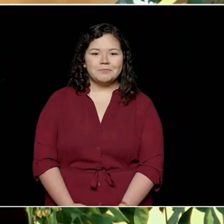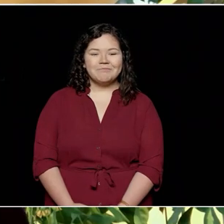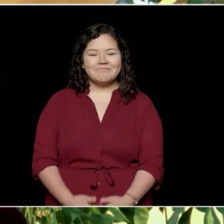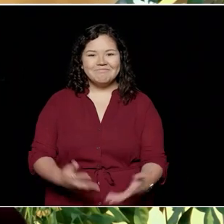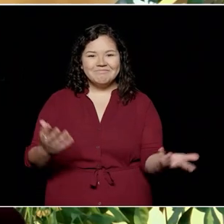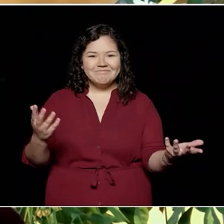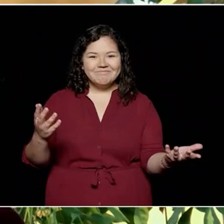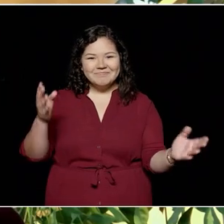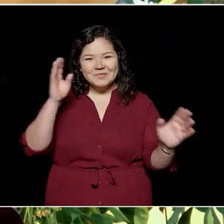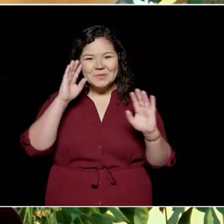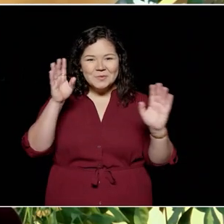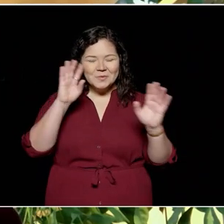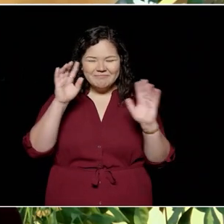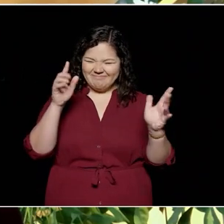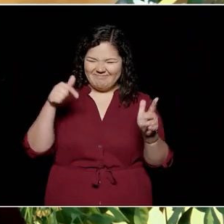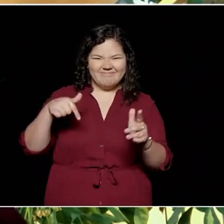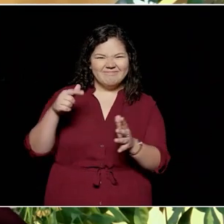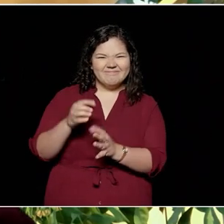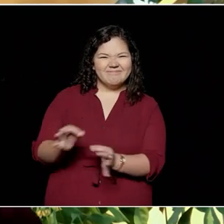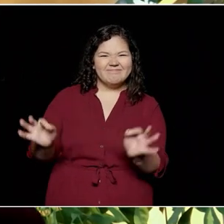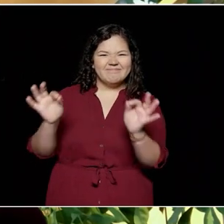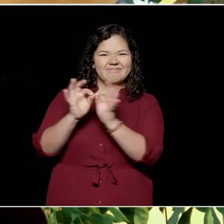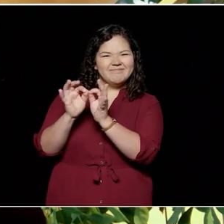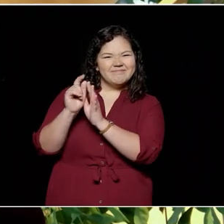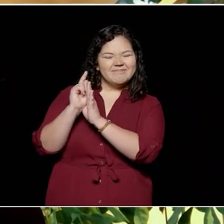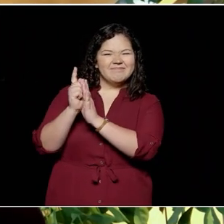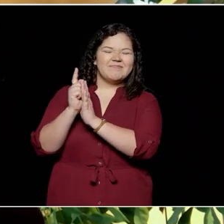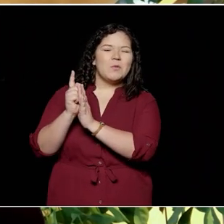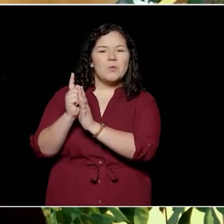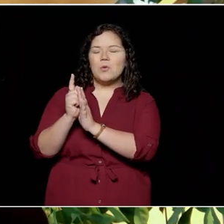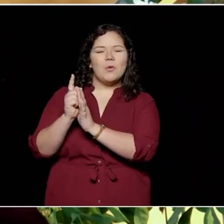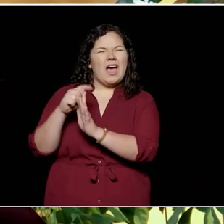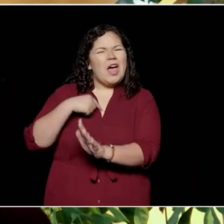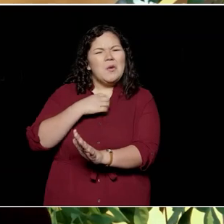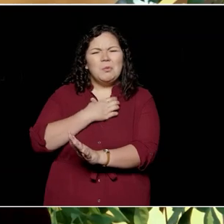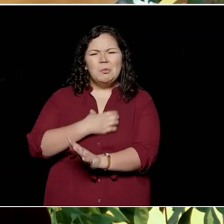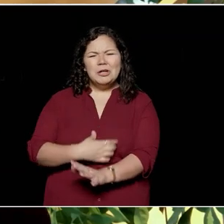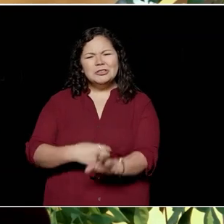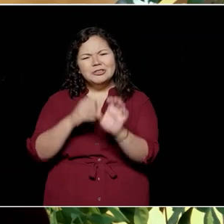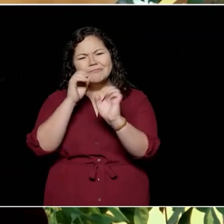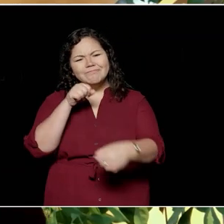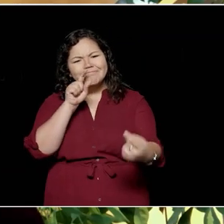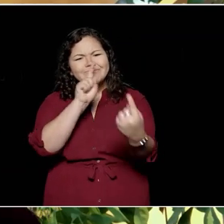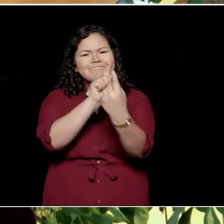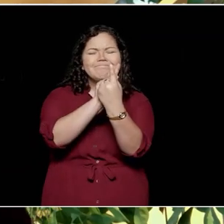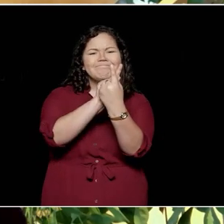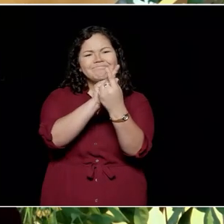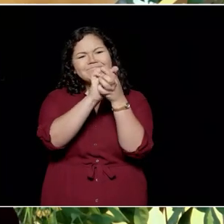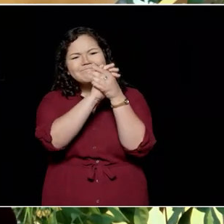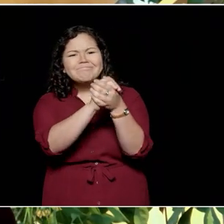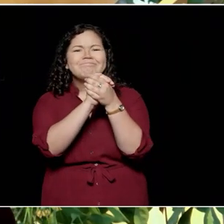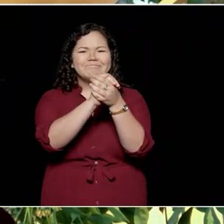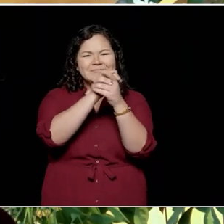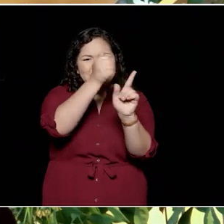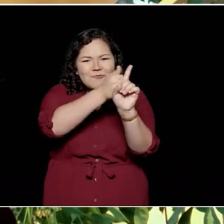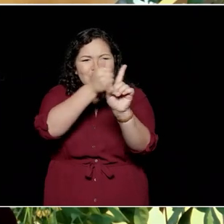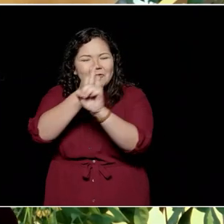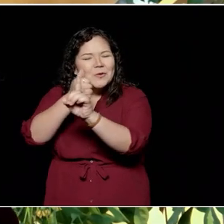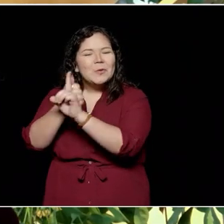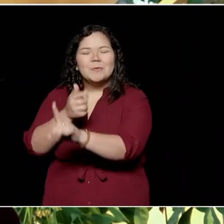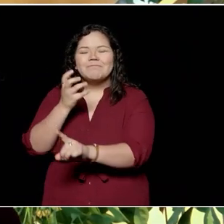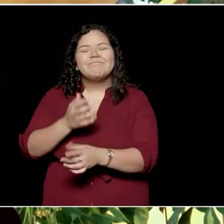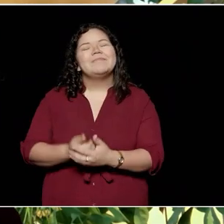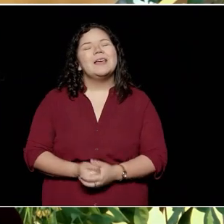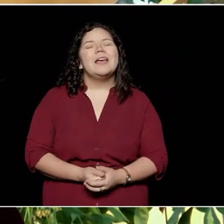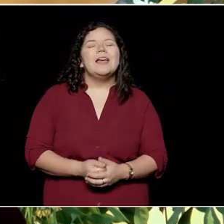Good day, all graduates. This is a momentous occasion, and I so wish I could be there in person to greet you and congratulate